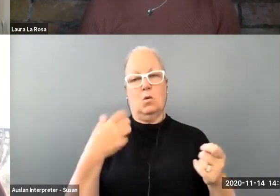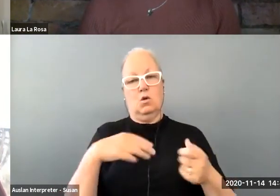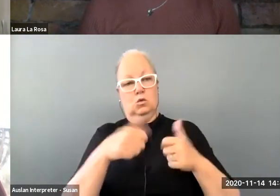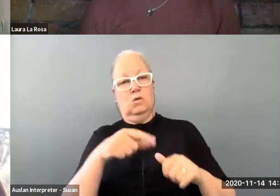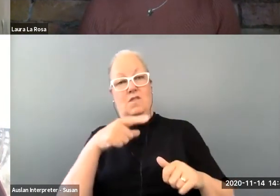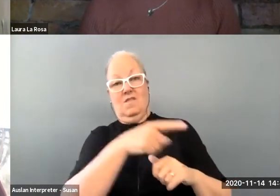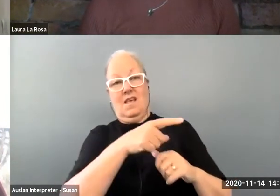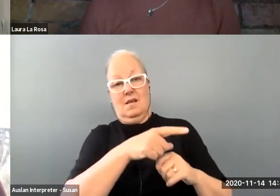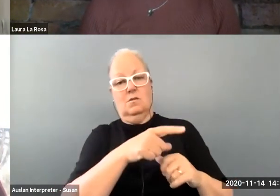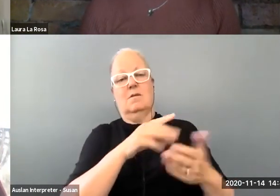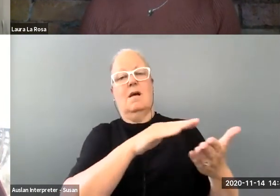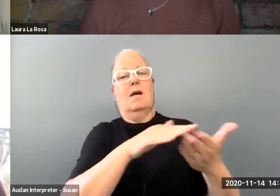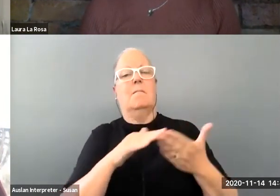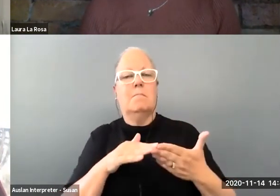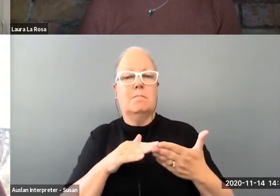to actively